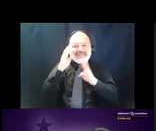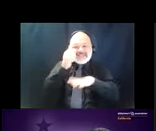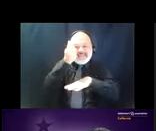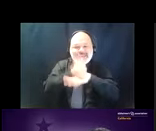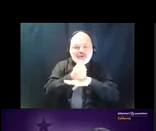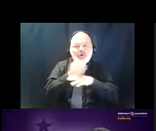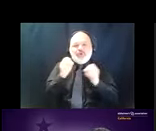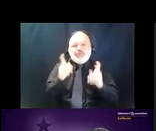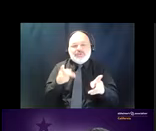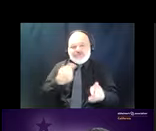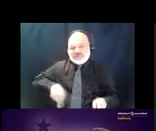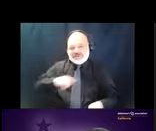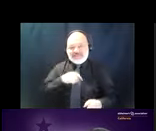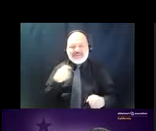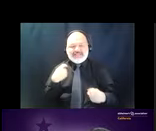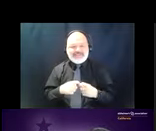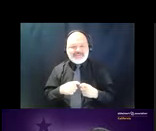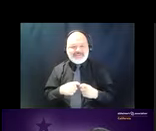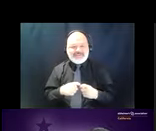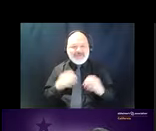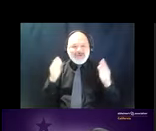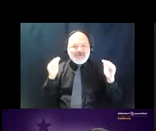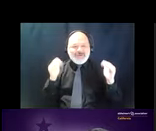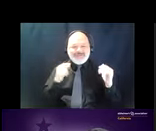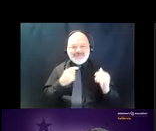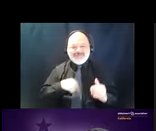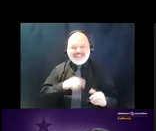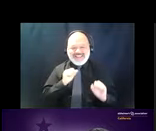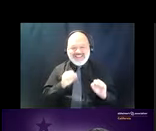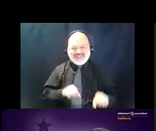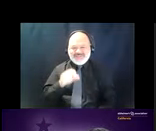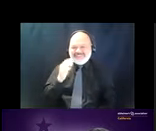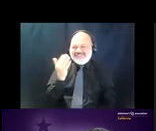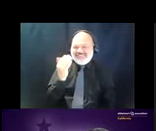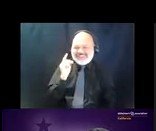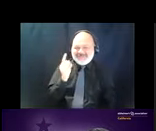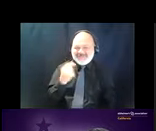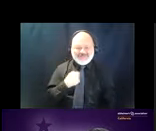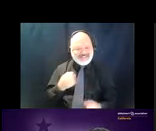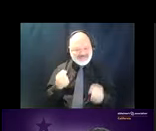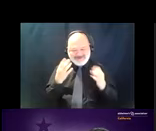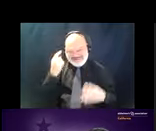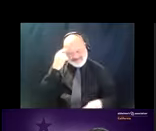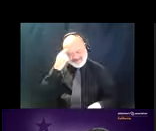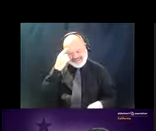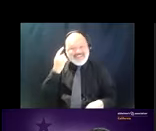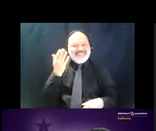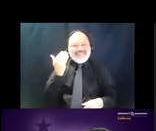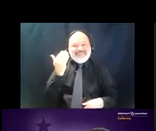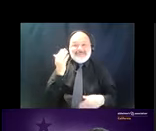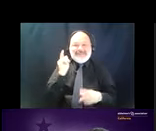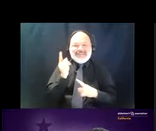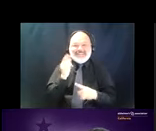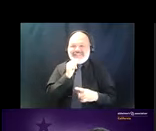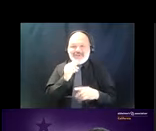with Latinos. So hopefully we can do it in 15 minutes. That's the biggest challenge with so many things we have in mind, but mainly